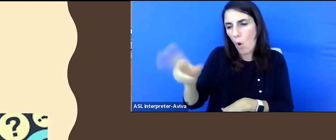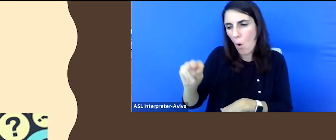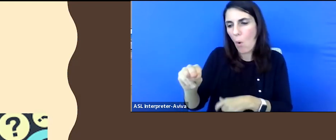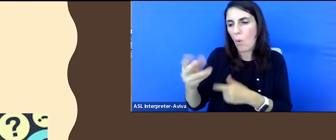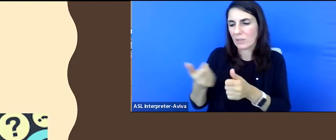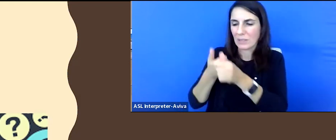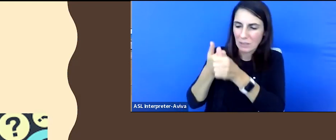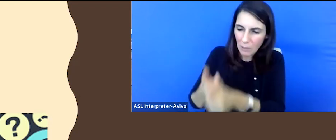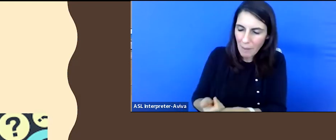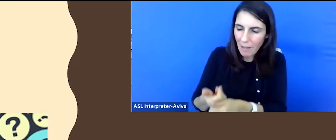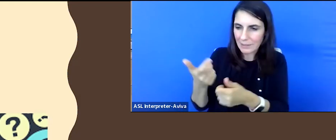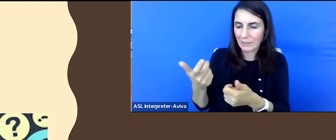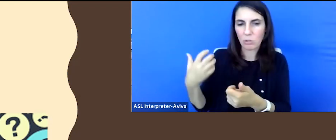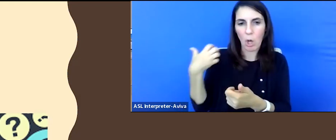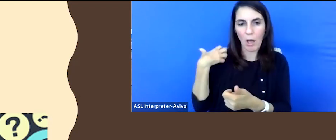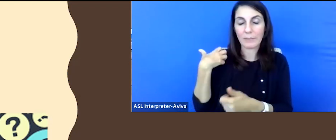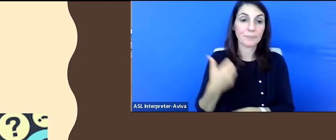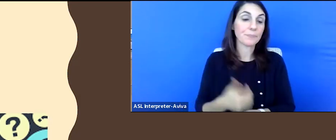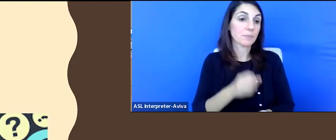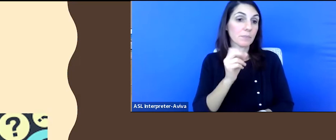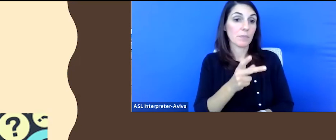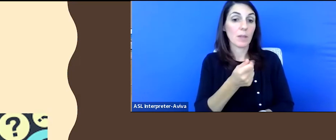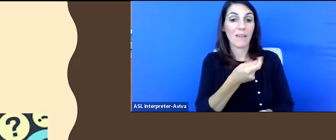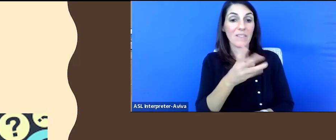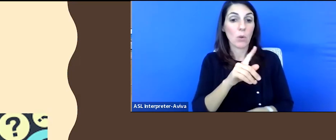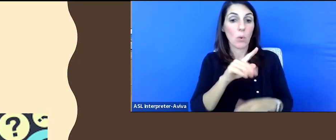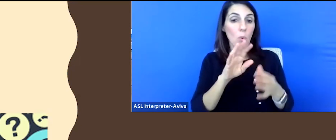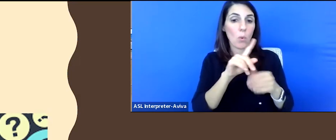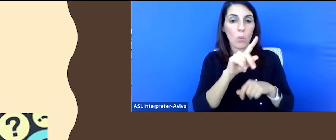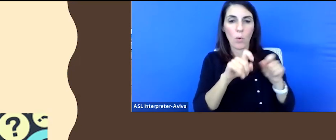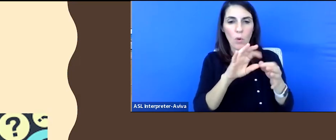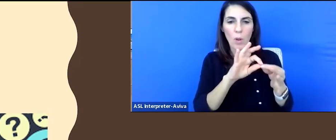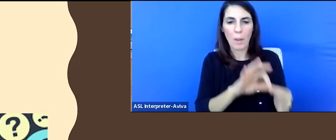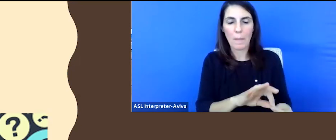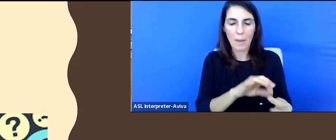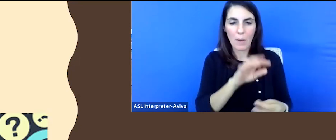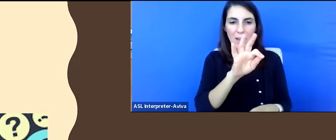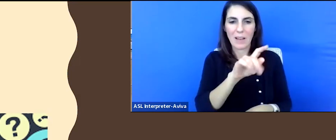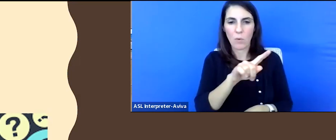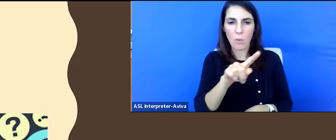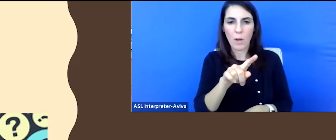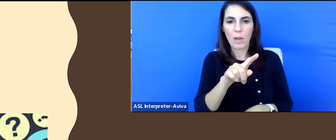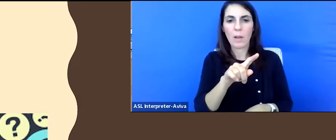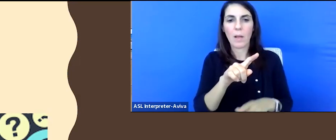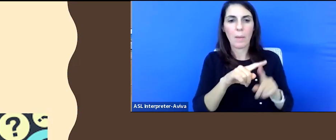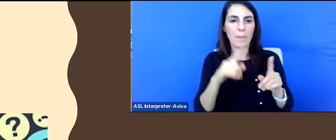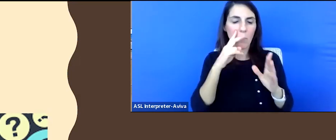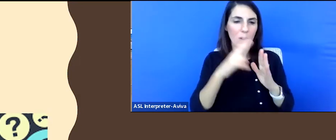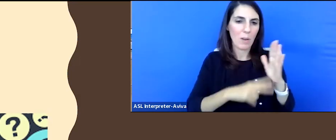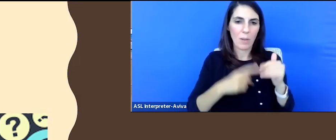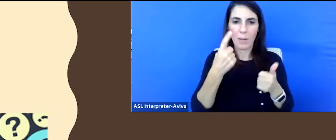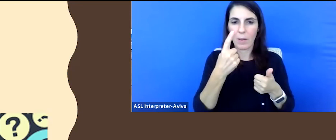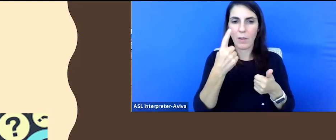Perfect. Thank you. We had a couple more comments about 911. I'm just going to read them out. One, this is for